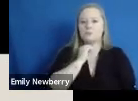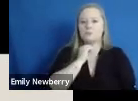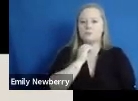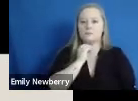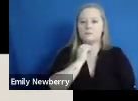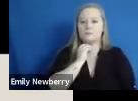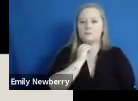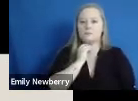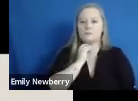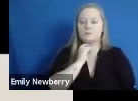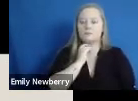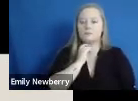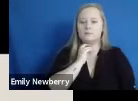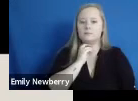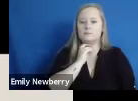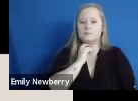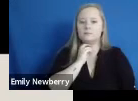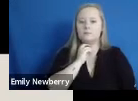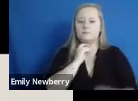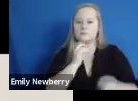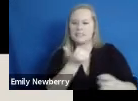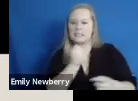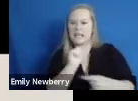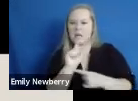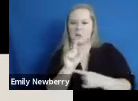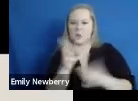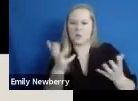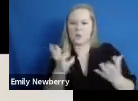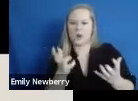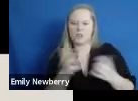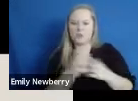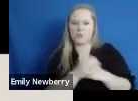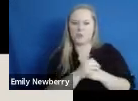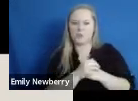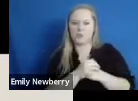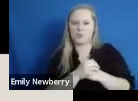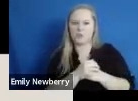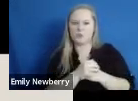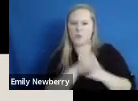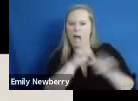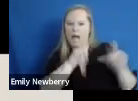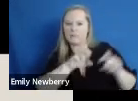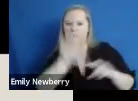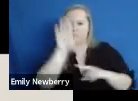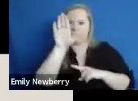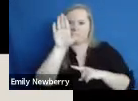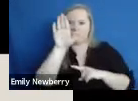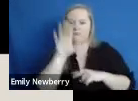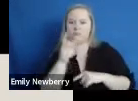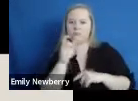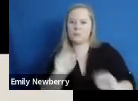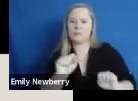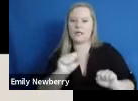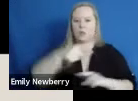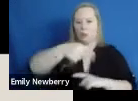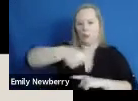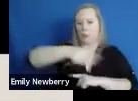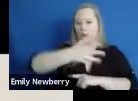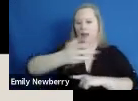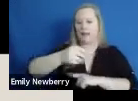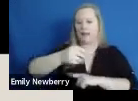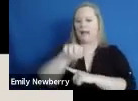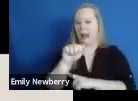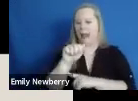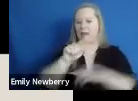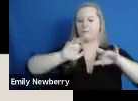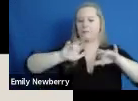Yeah, as a reminder, if anybody would like to ask questions, you can either do so in the Q&A